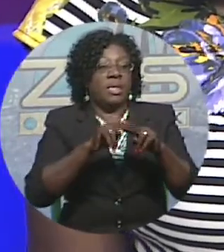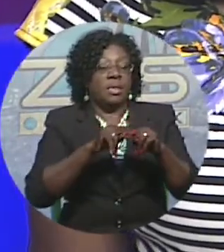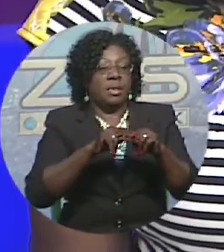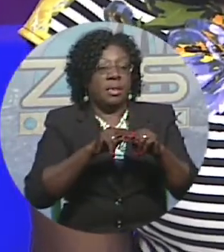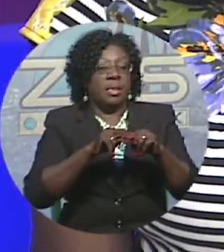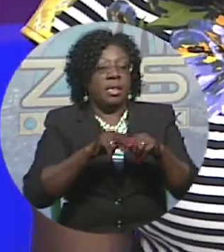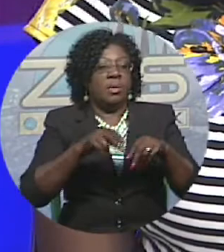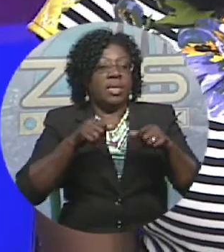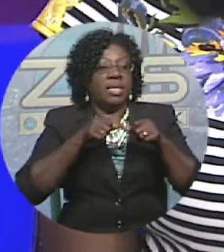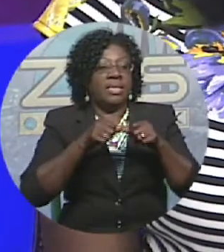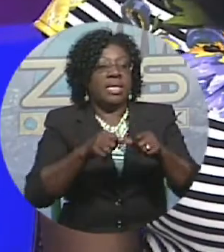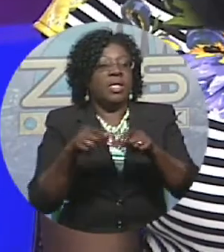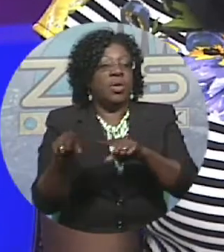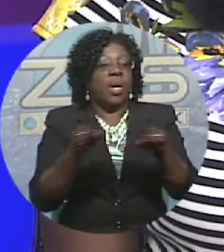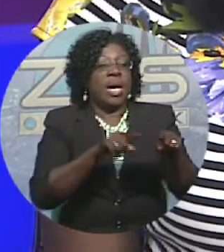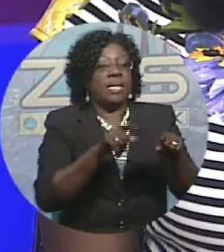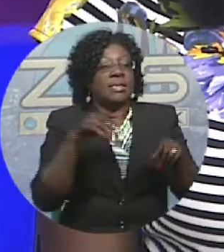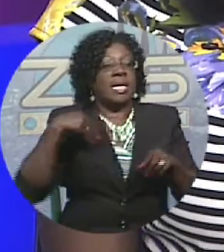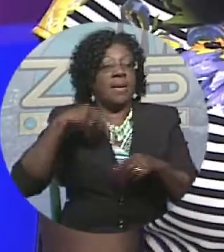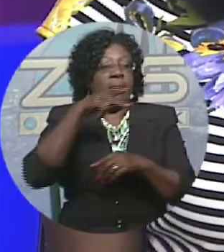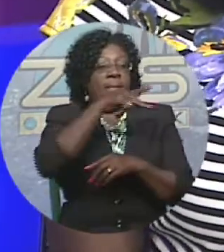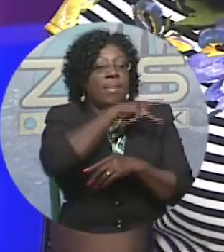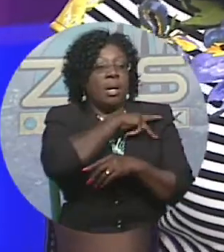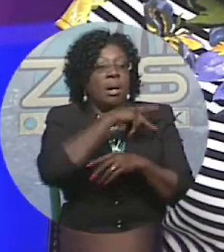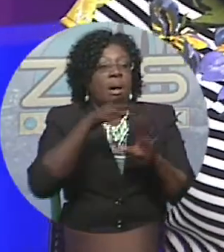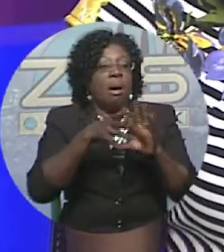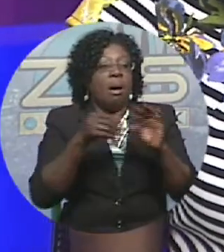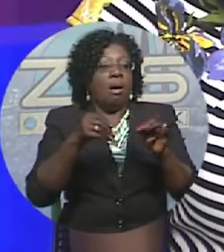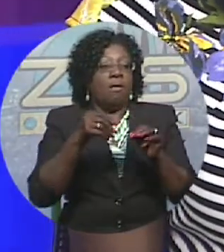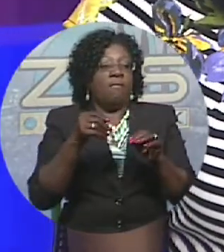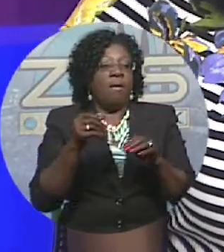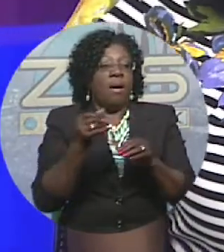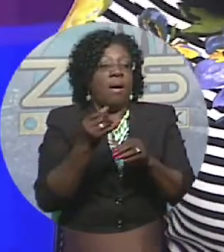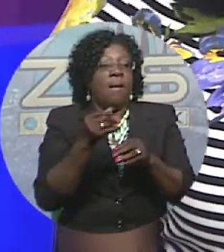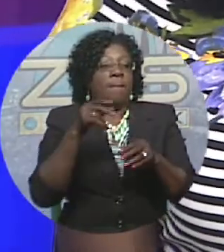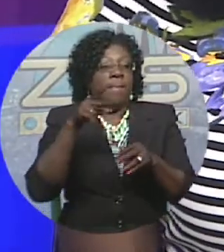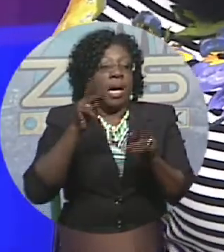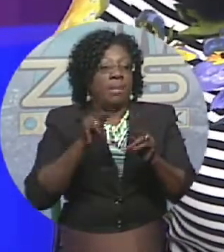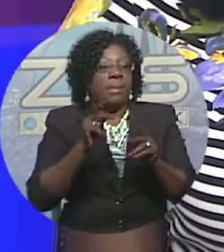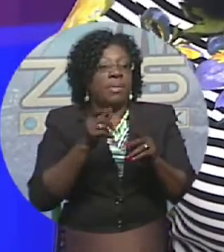he will continue as a Member of Parliament, but as an independent member.